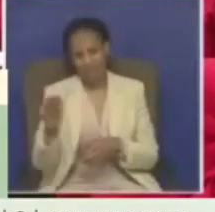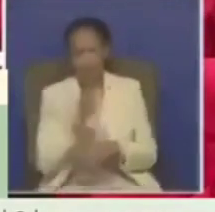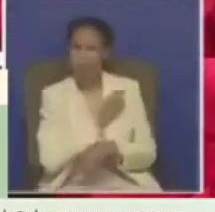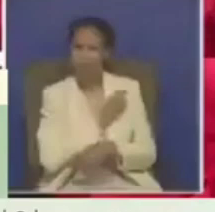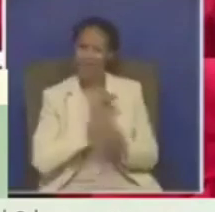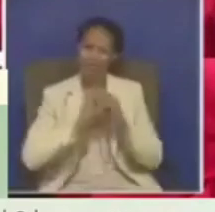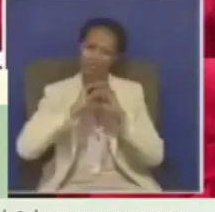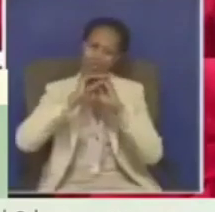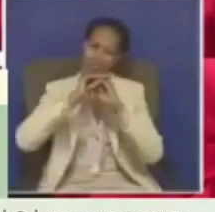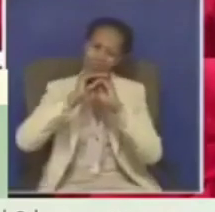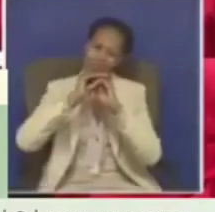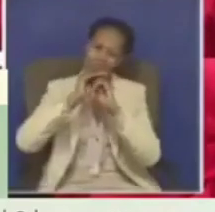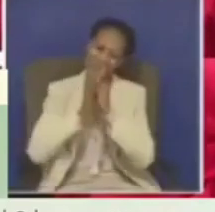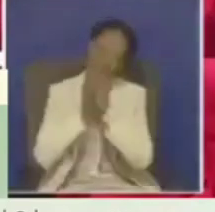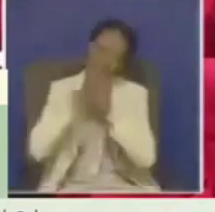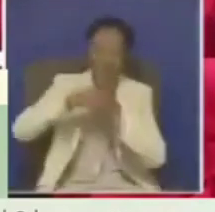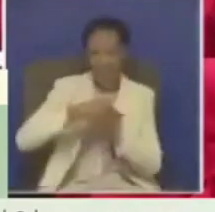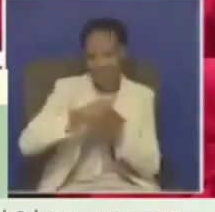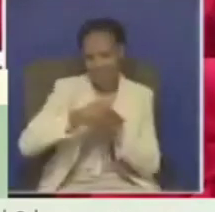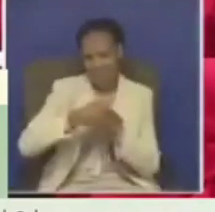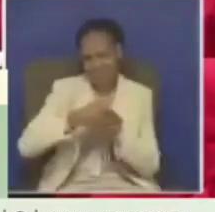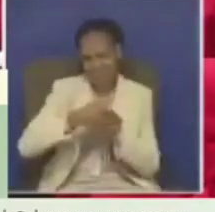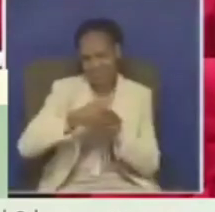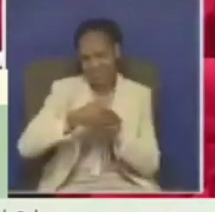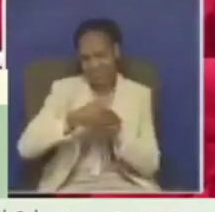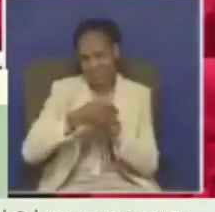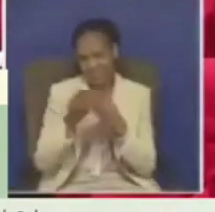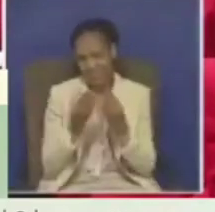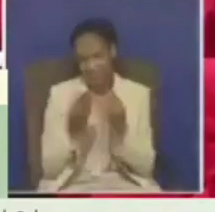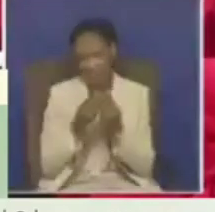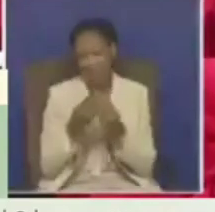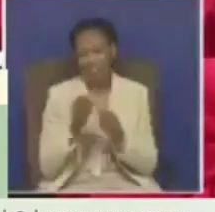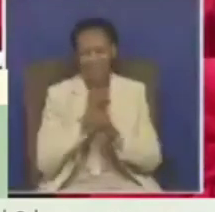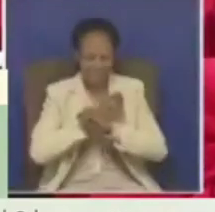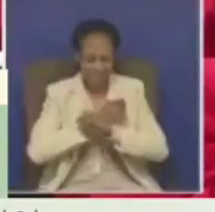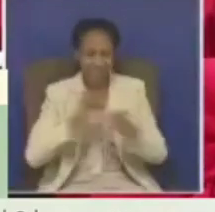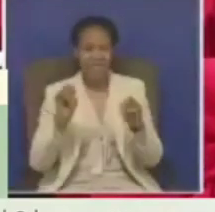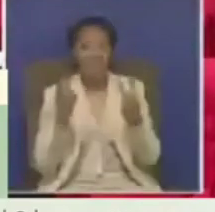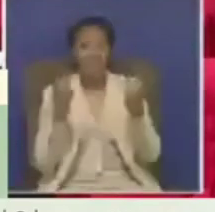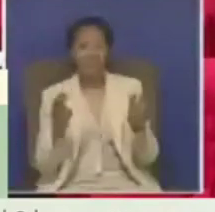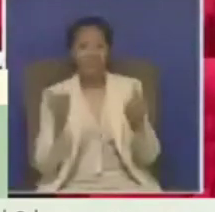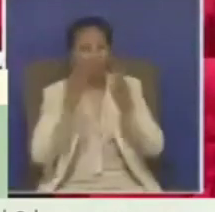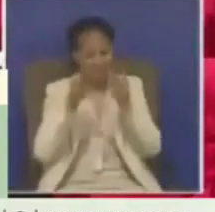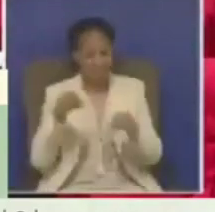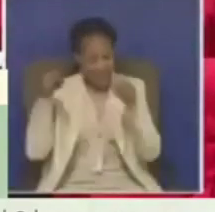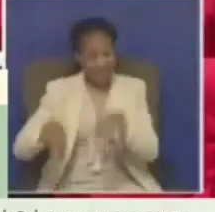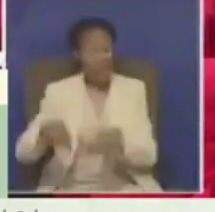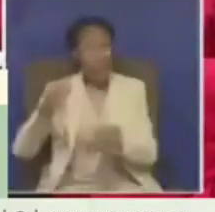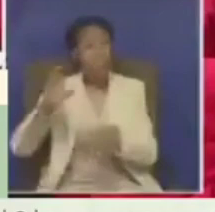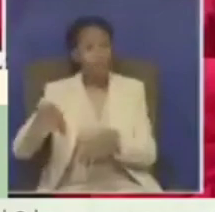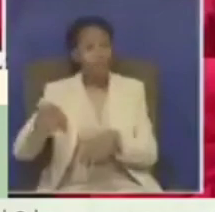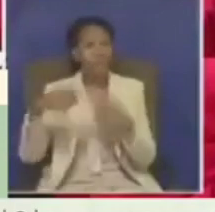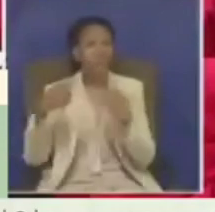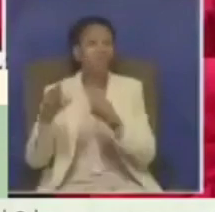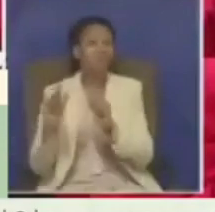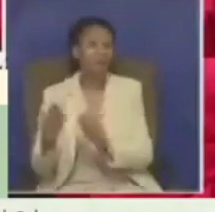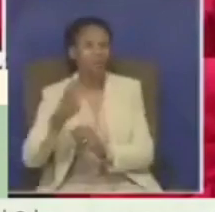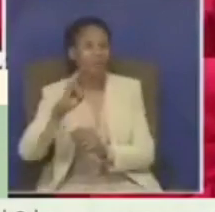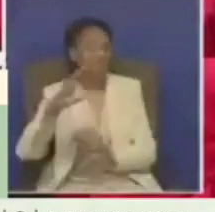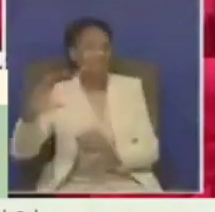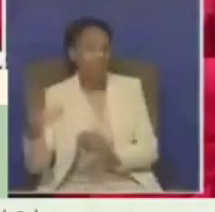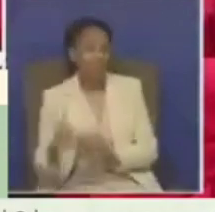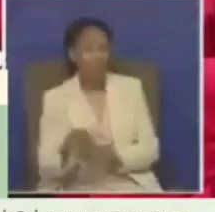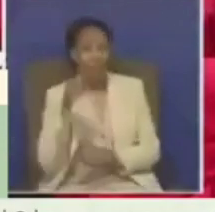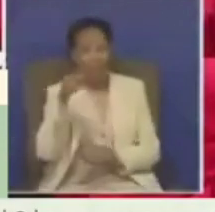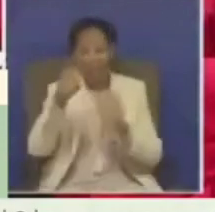blanket and conceal a serious matter here, particularly in the Western Cape and Cape Town. You must rule it